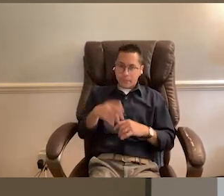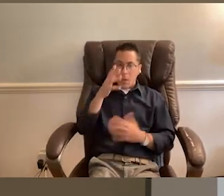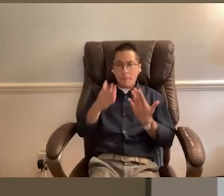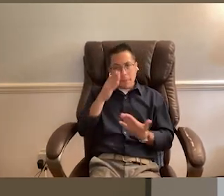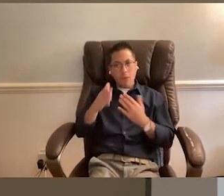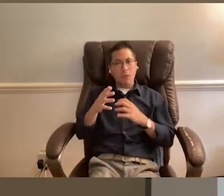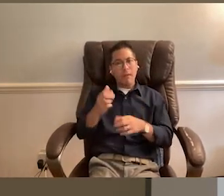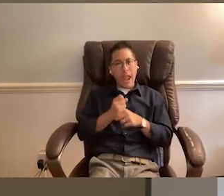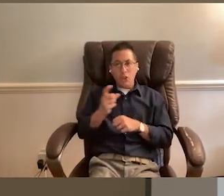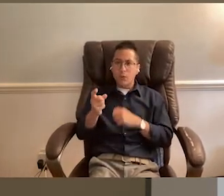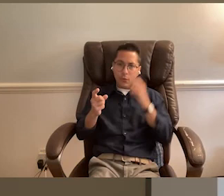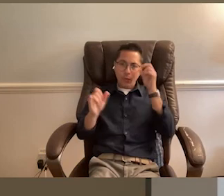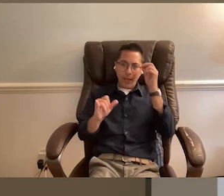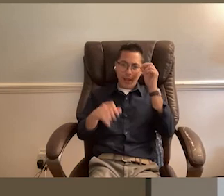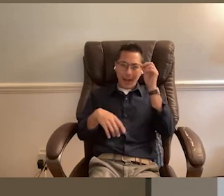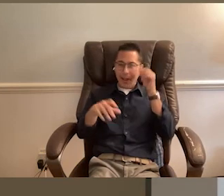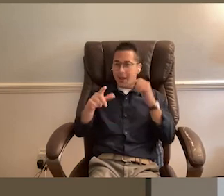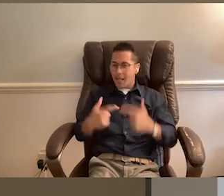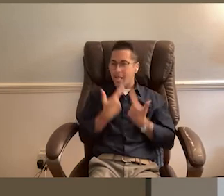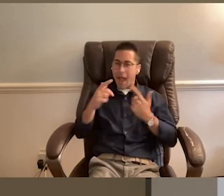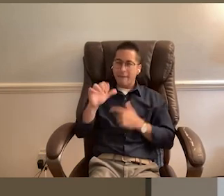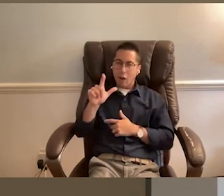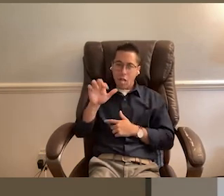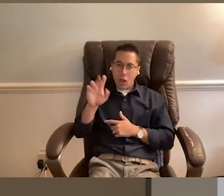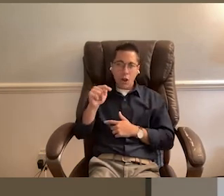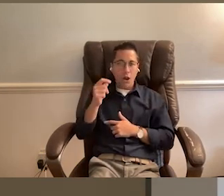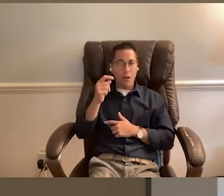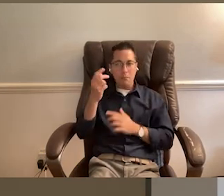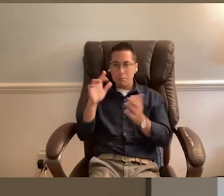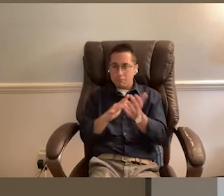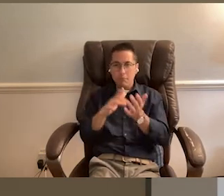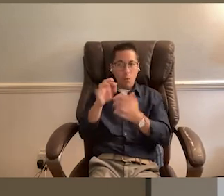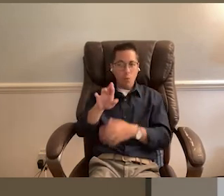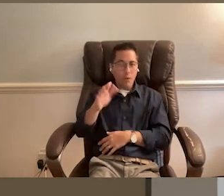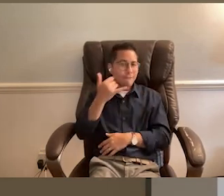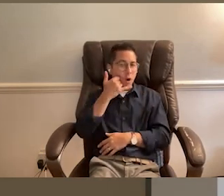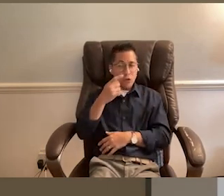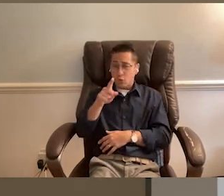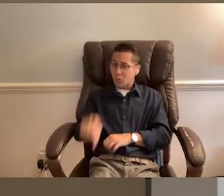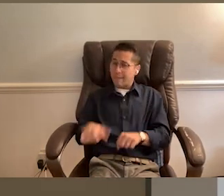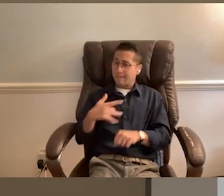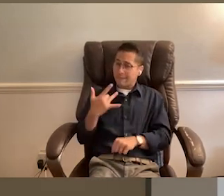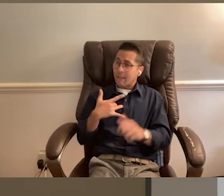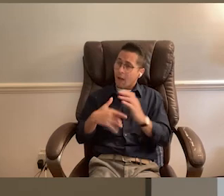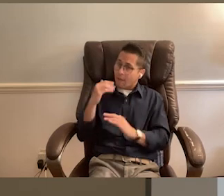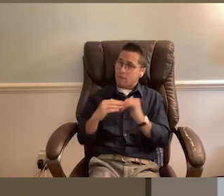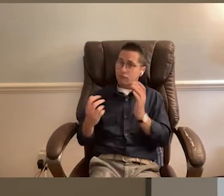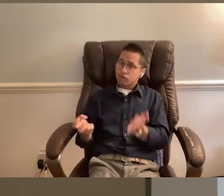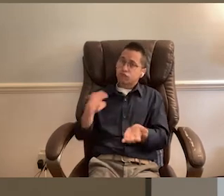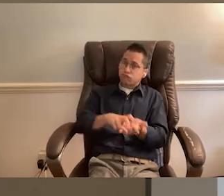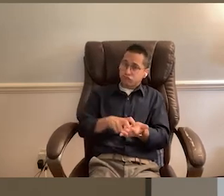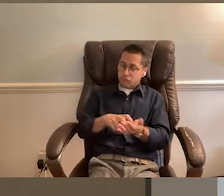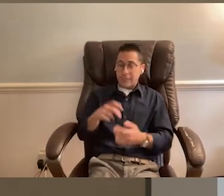remove mom, yes. what do you really need? Because Yes. I was talking to her without mom in the room, and she's like, well, you know, I can transfer